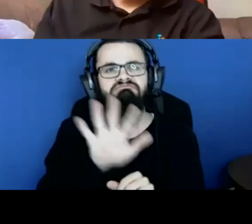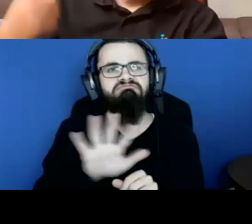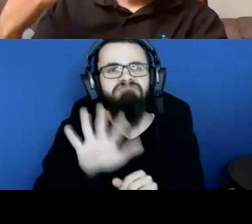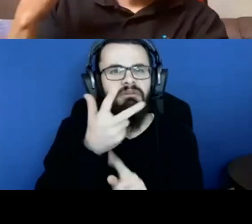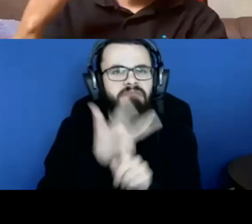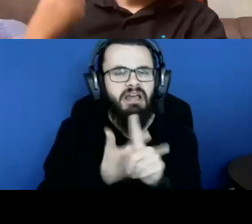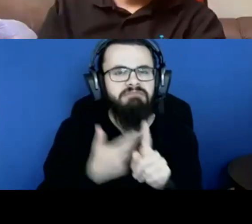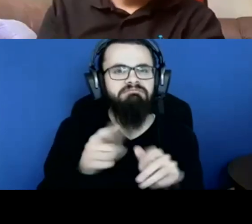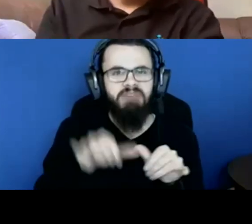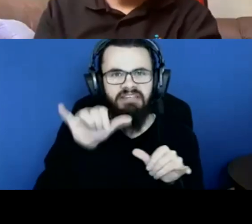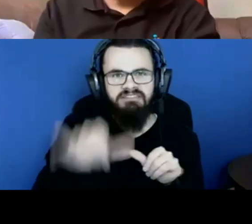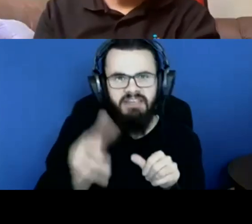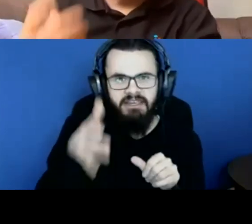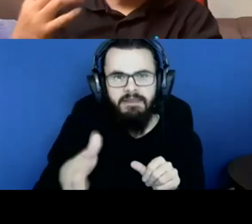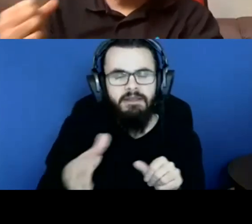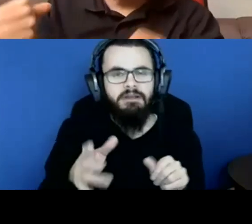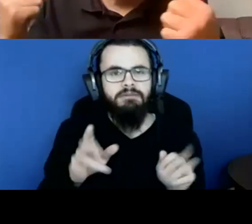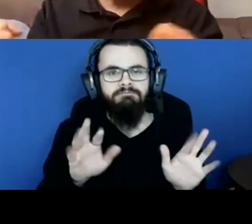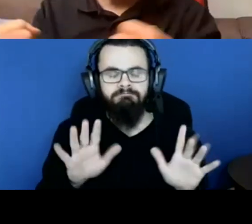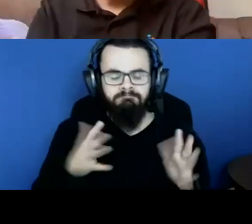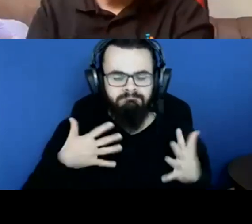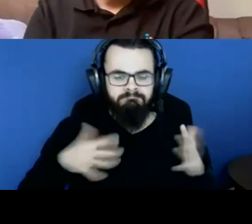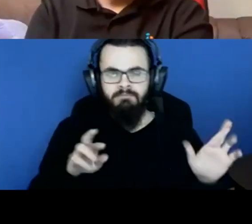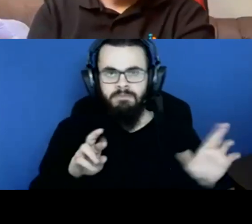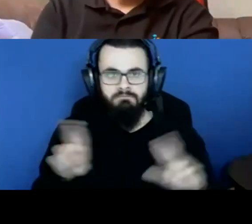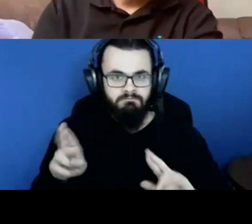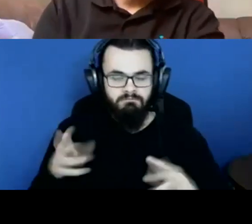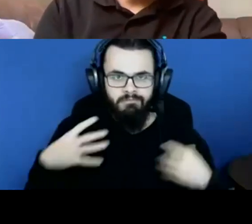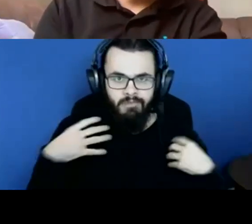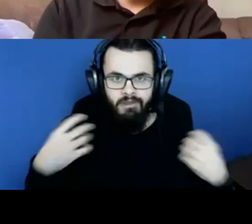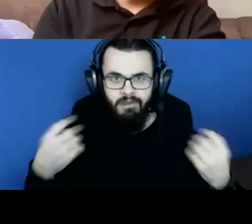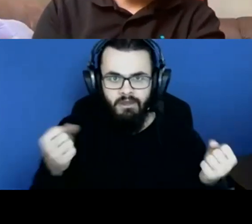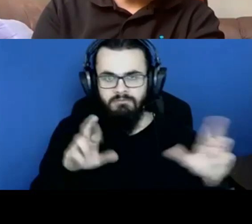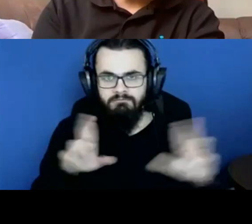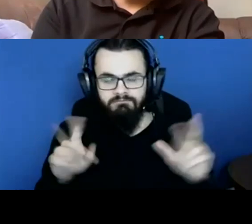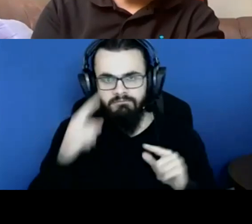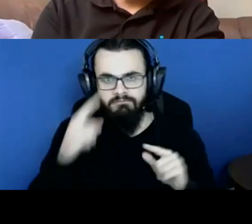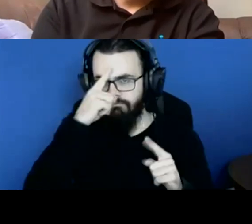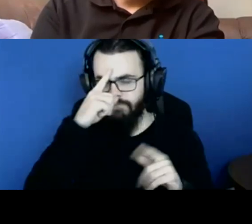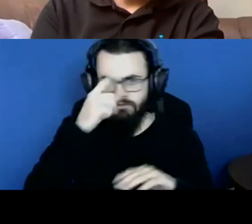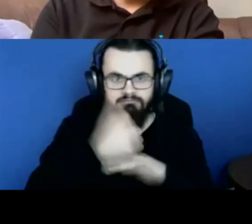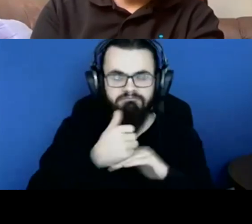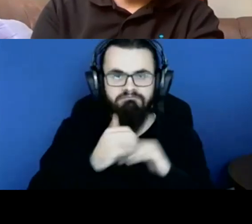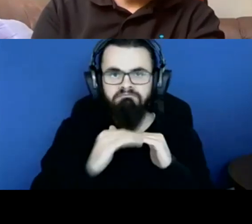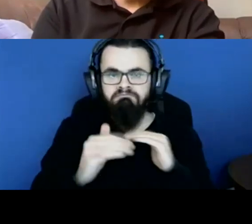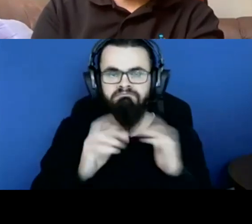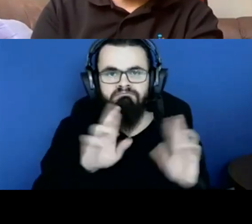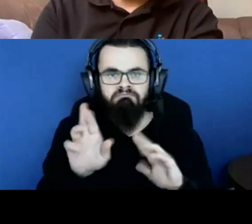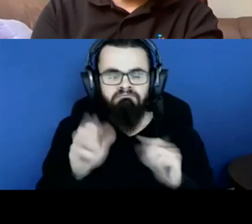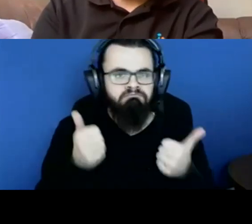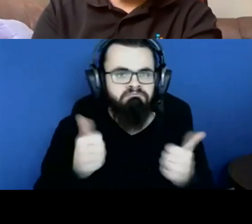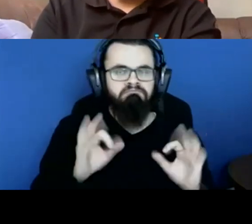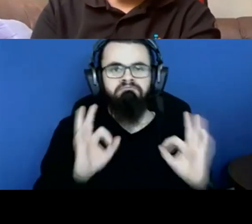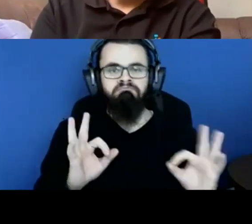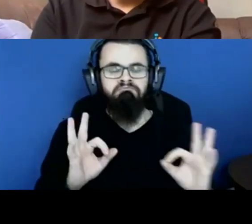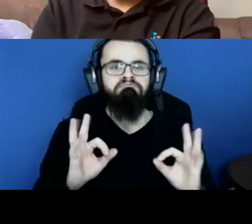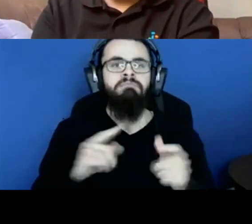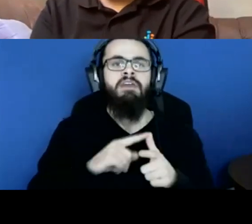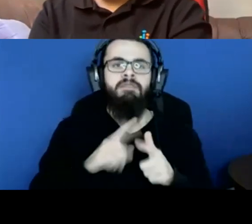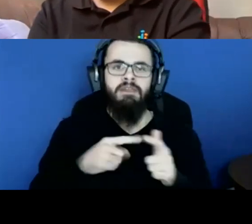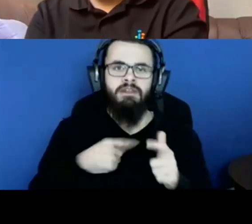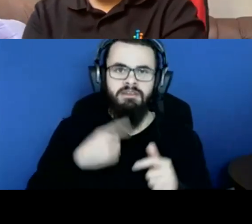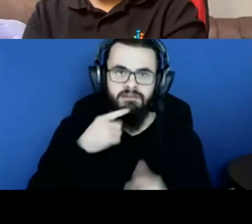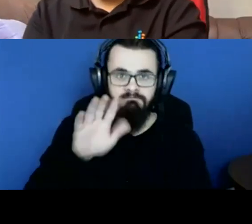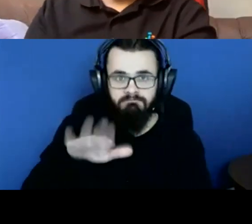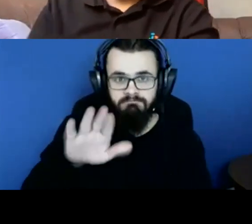back, mental health strong, and everything. And so I started to think, I want